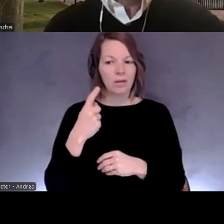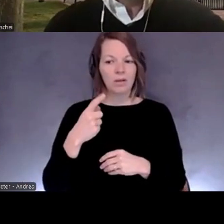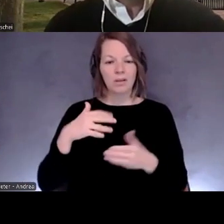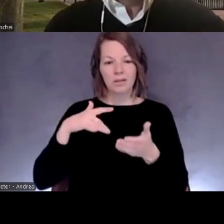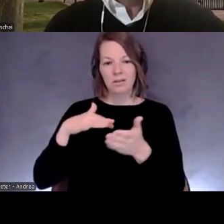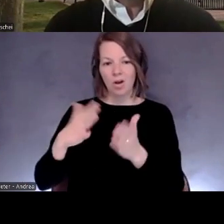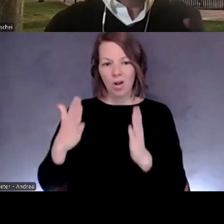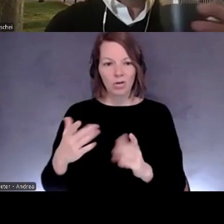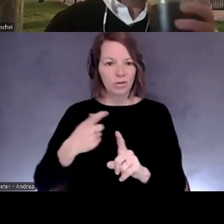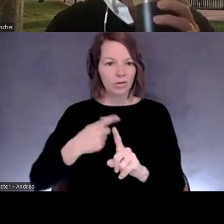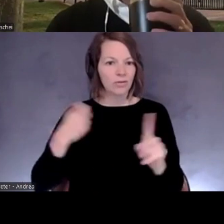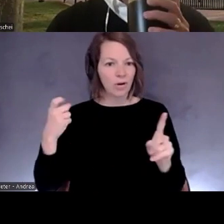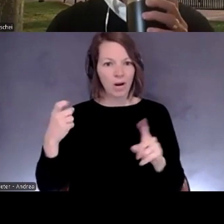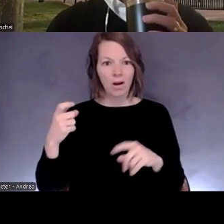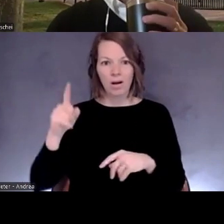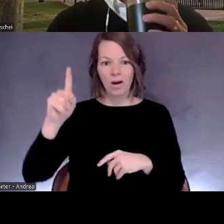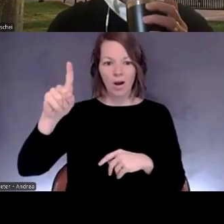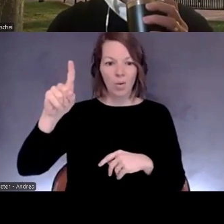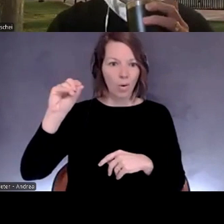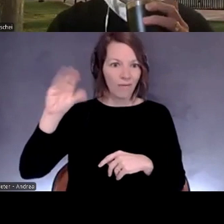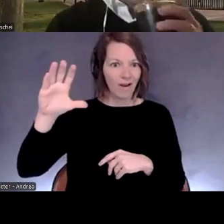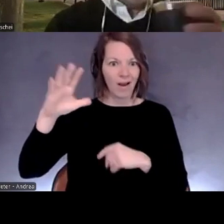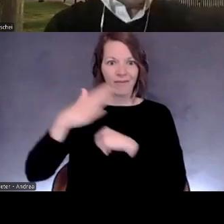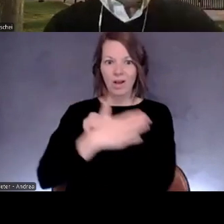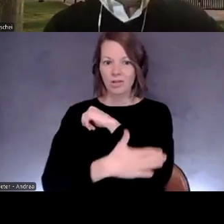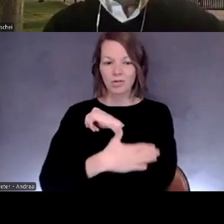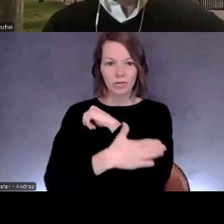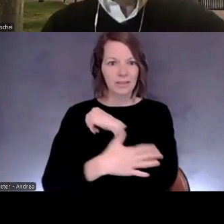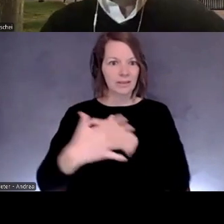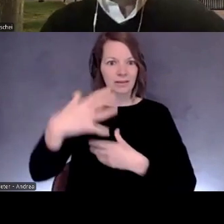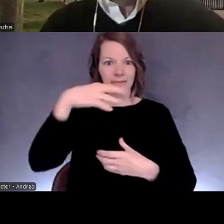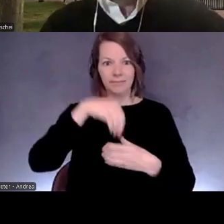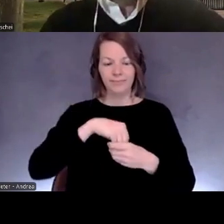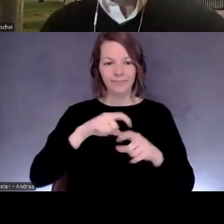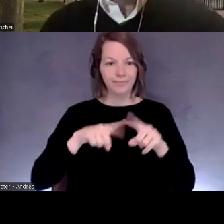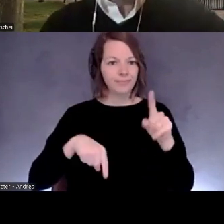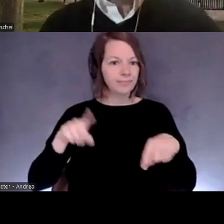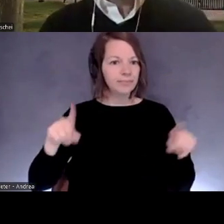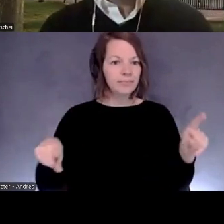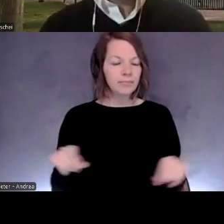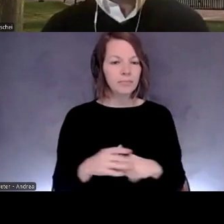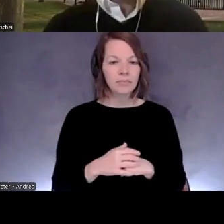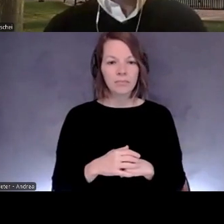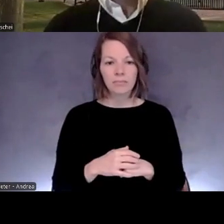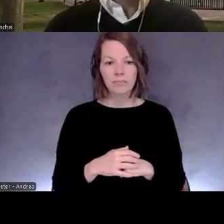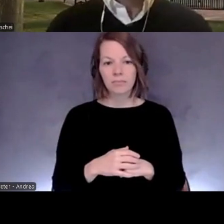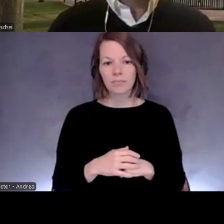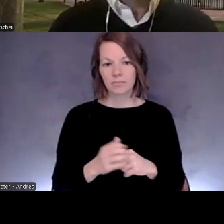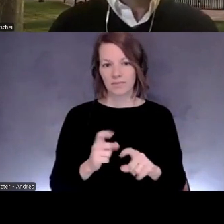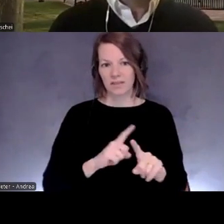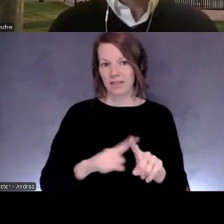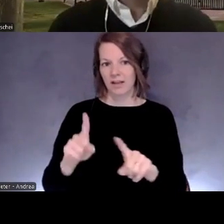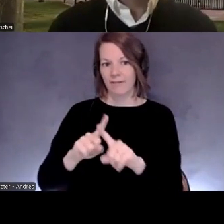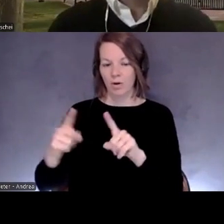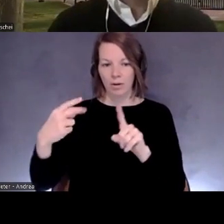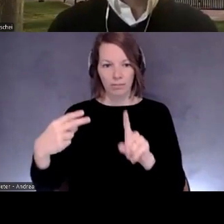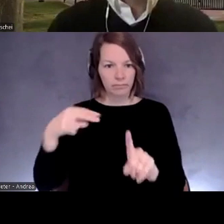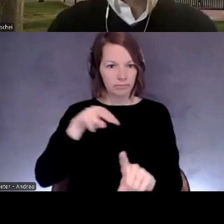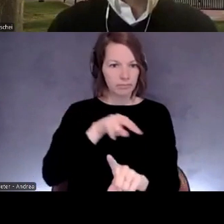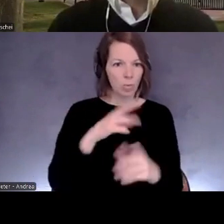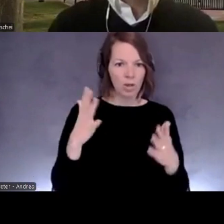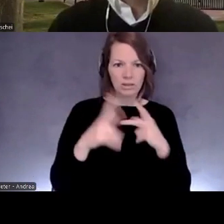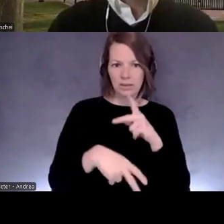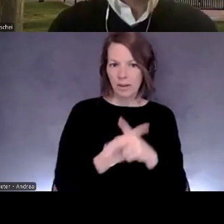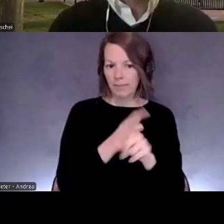Scholars from 105 countries has participated. So, you have all the different idea. What kind of